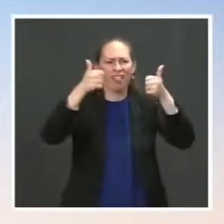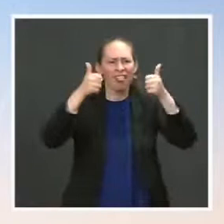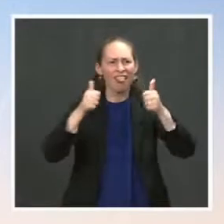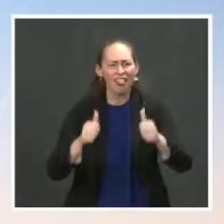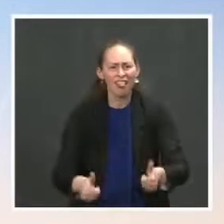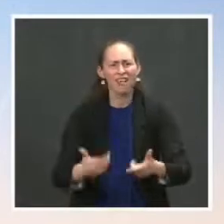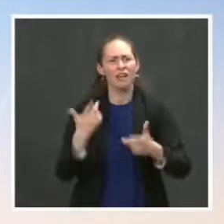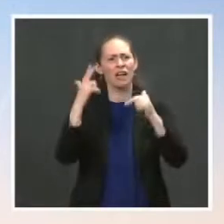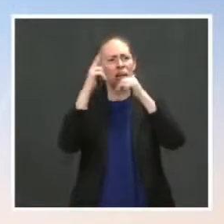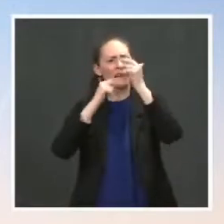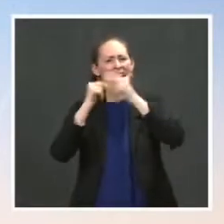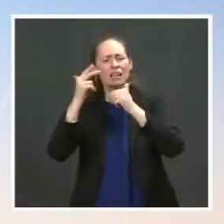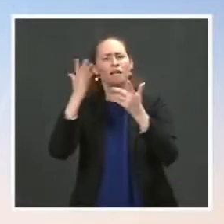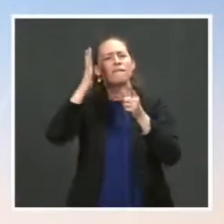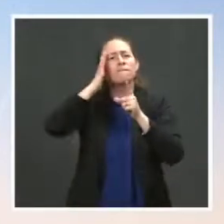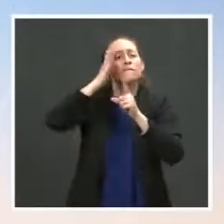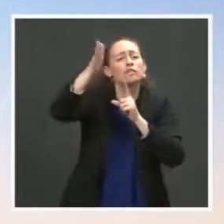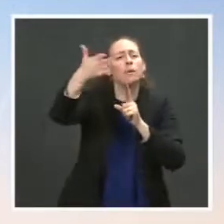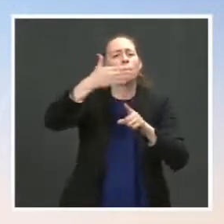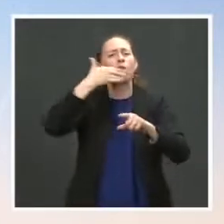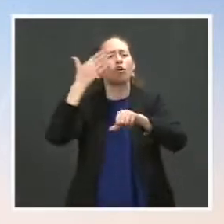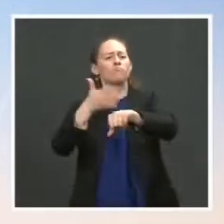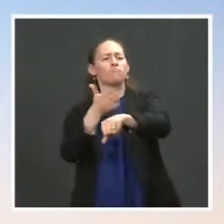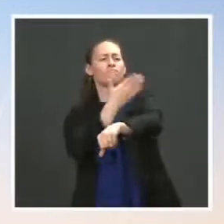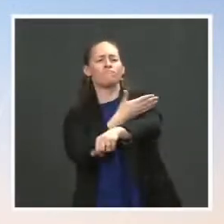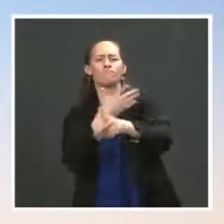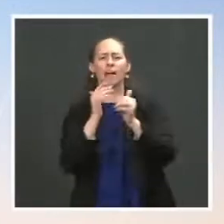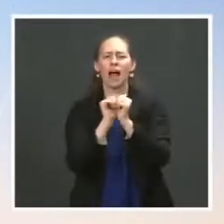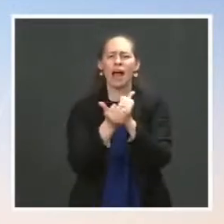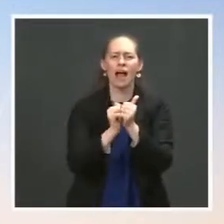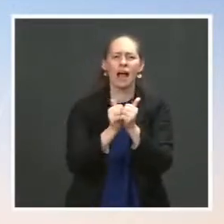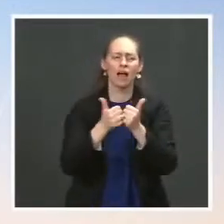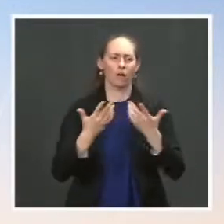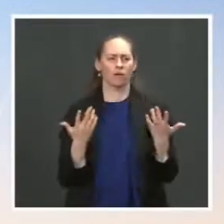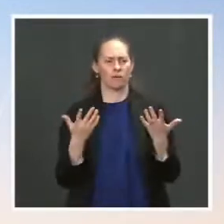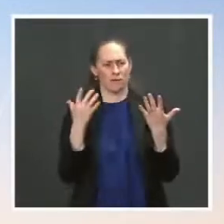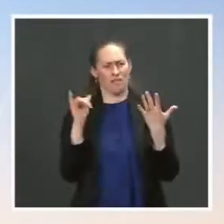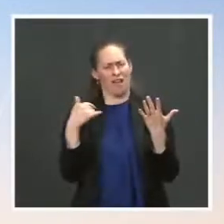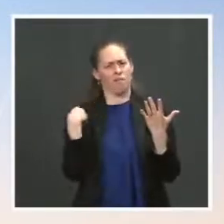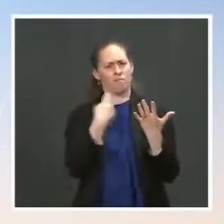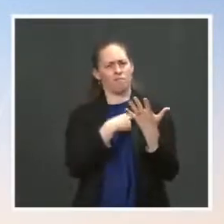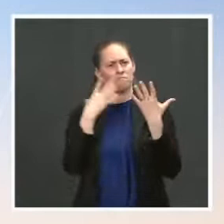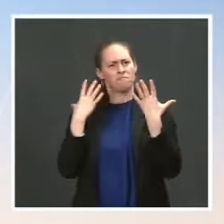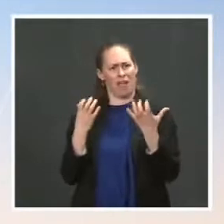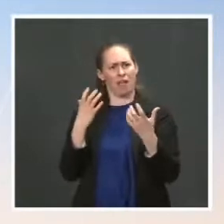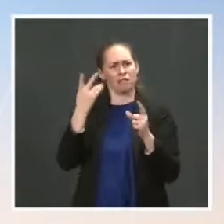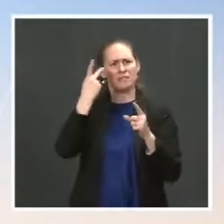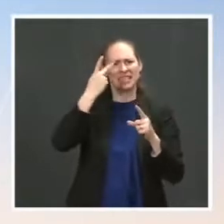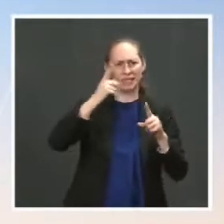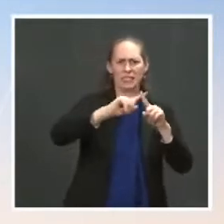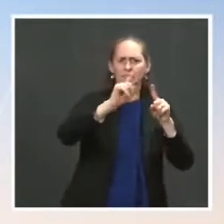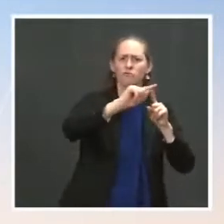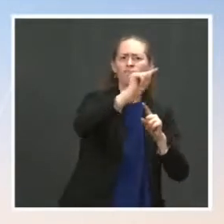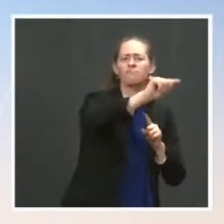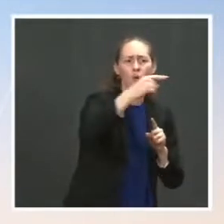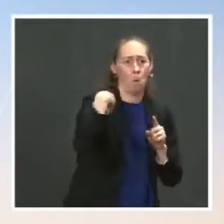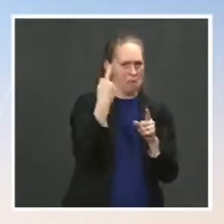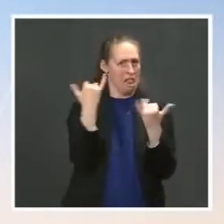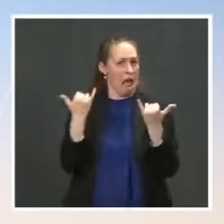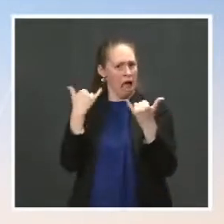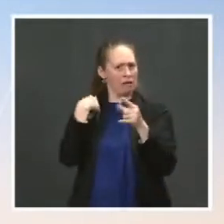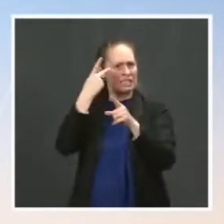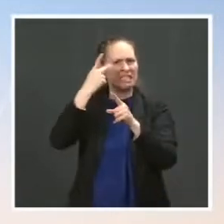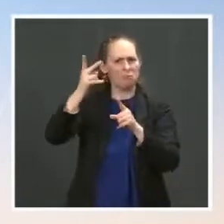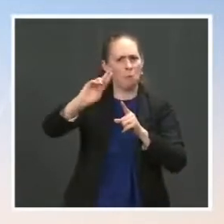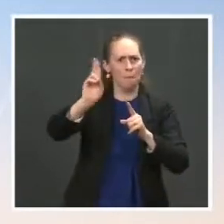future. Now, from our vantage point and from our viewpoint, we've seen there have been a number of Republicans in the Senate, I'll give you more homework, but you